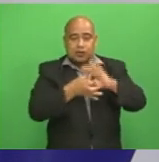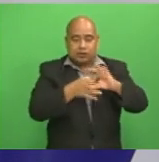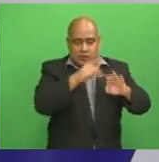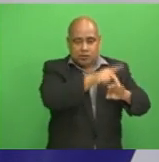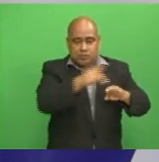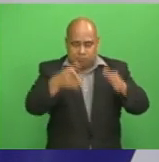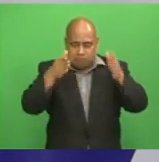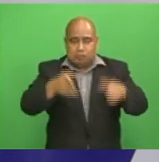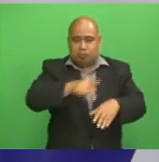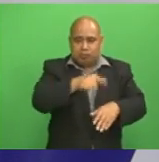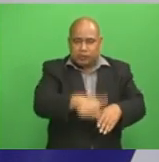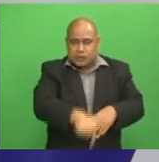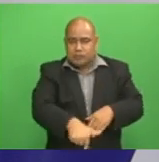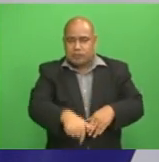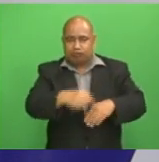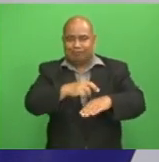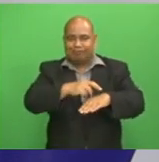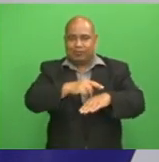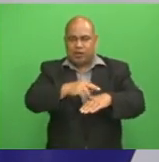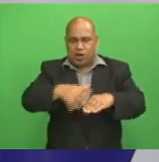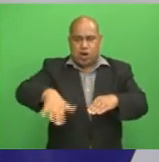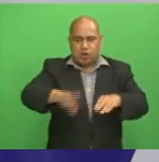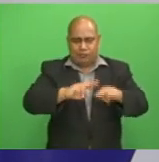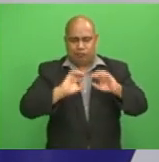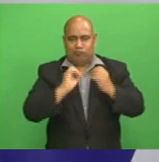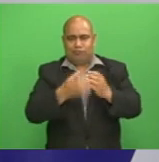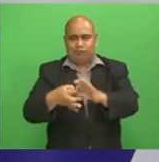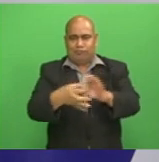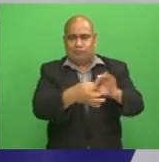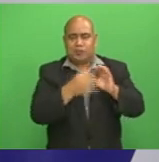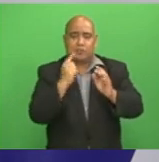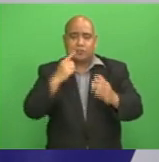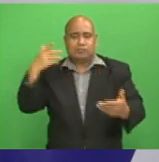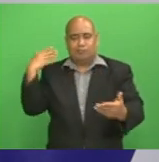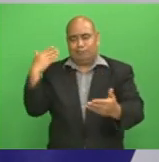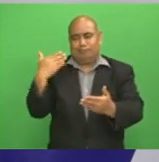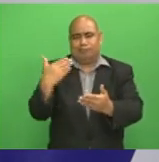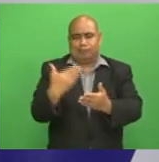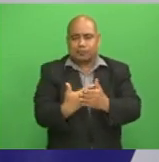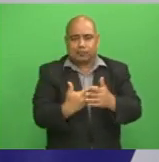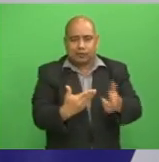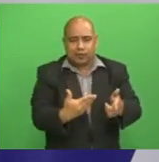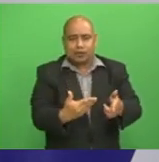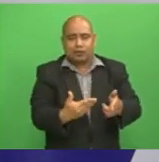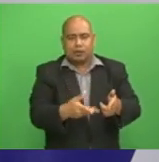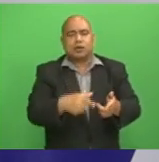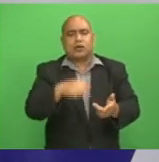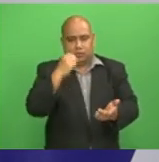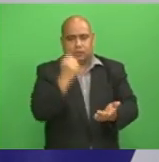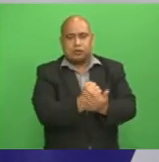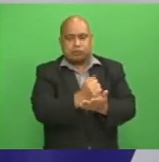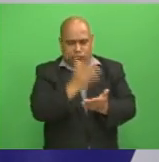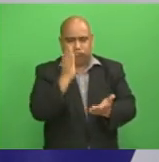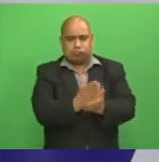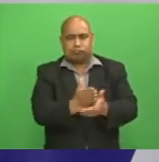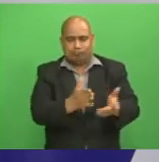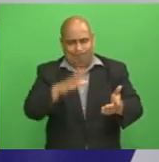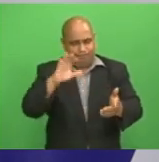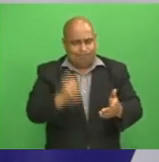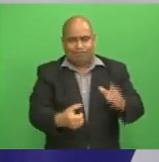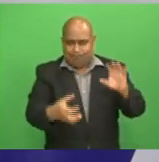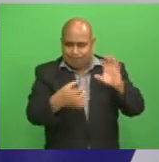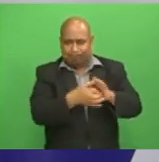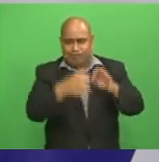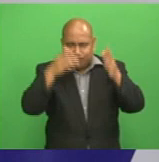regional organisations, than was the case a few years ago, which is right, particularly given the focus in the UK